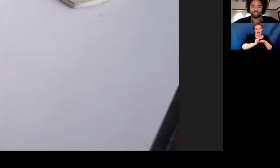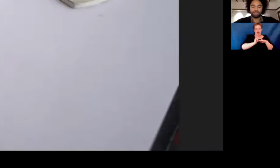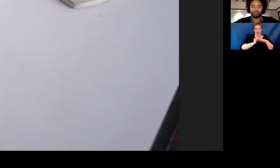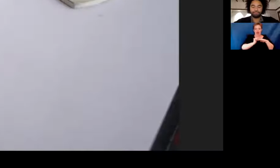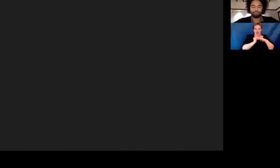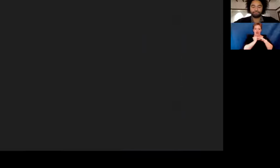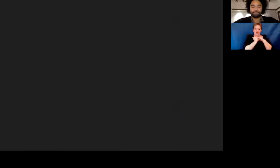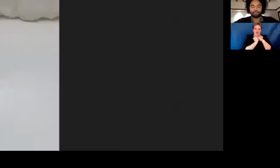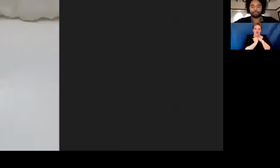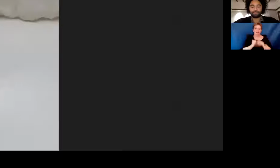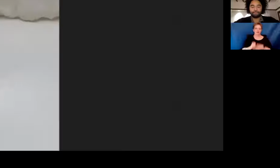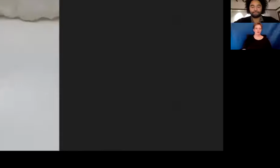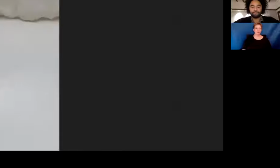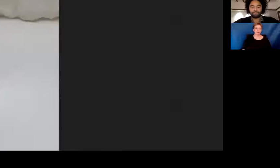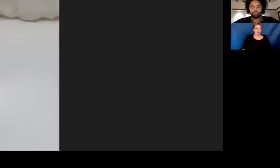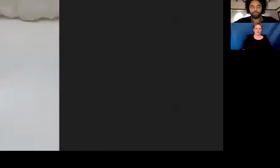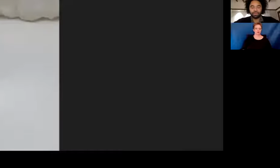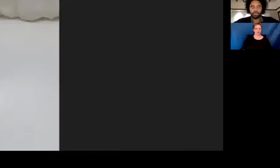shots there.